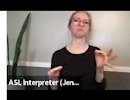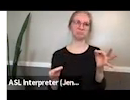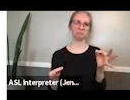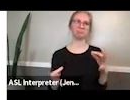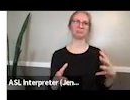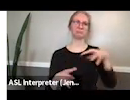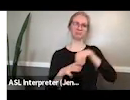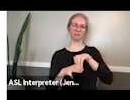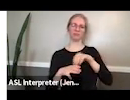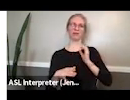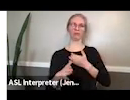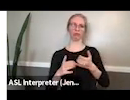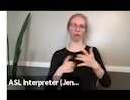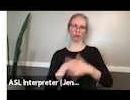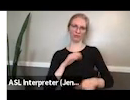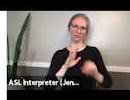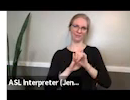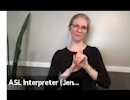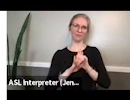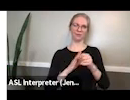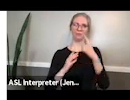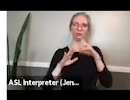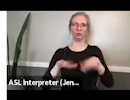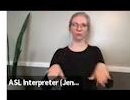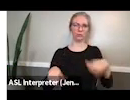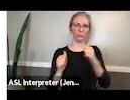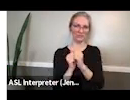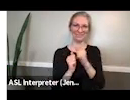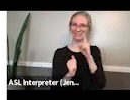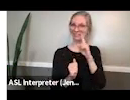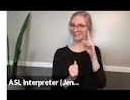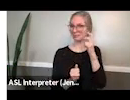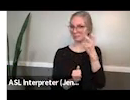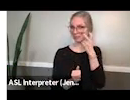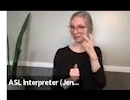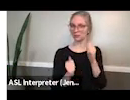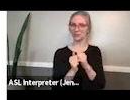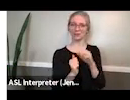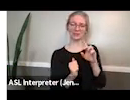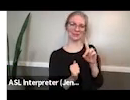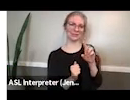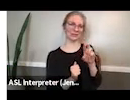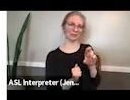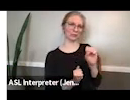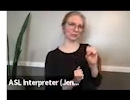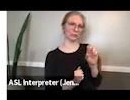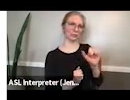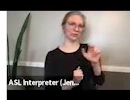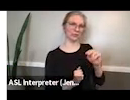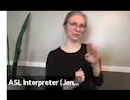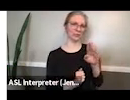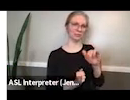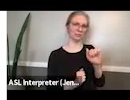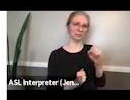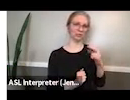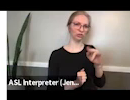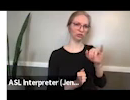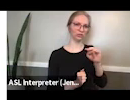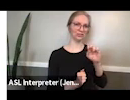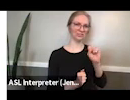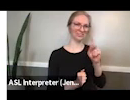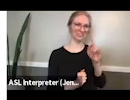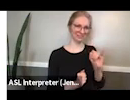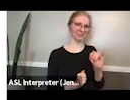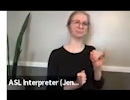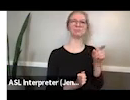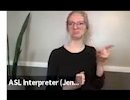early identification of children with deafblindness webinar with Dr. Susan Bashinsky. I'm going to let her talk a little bit